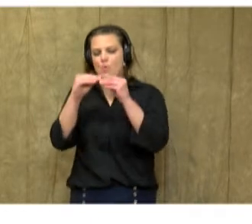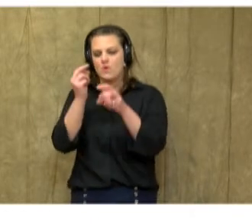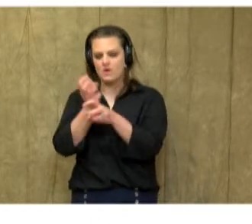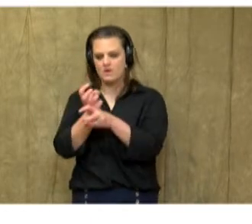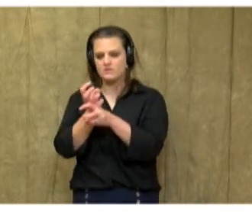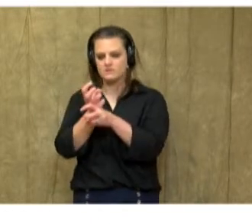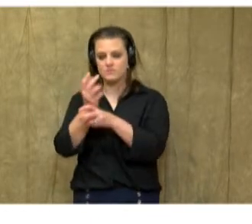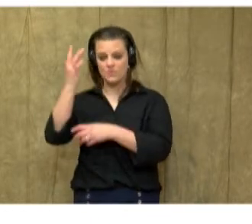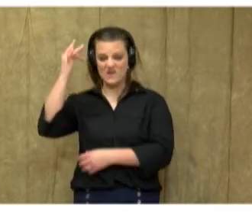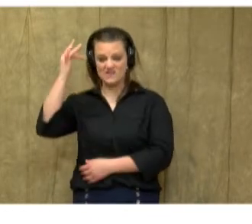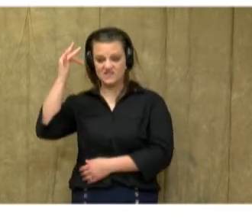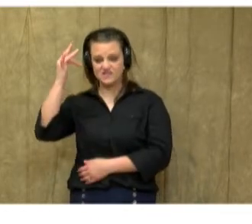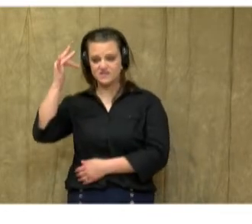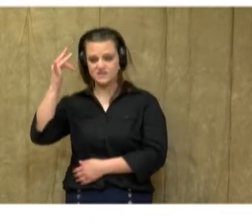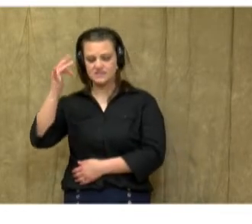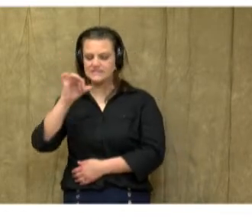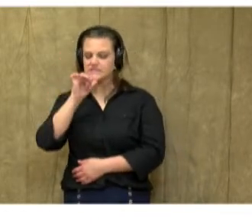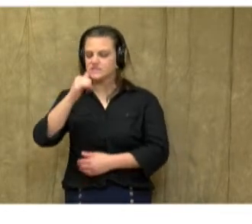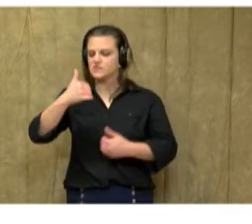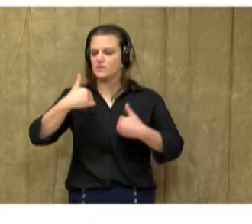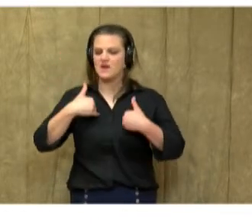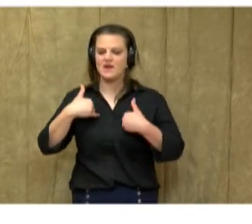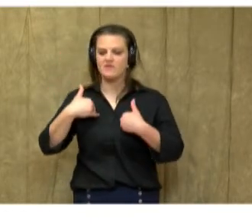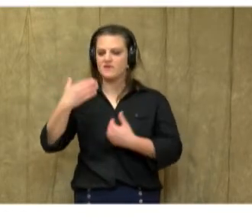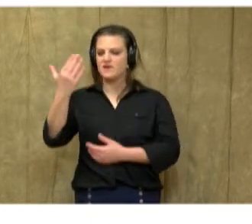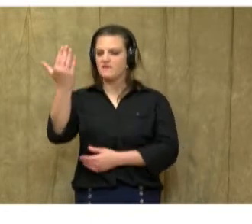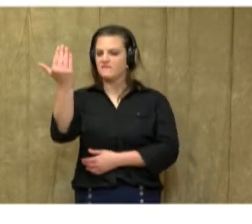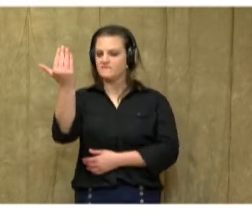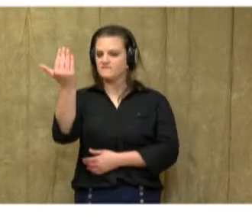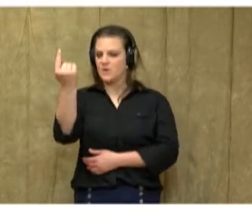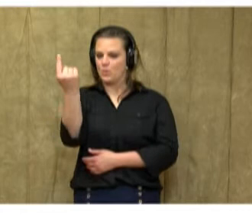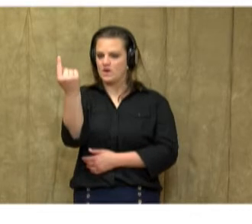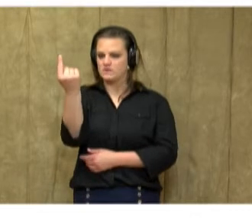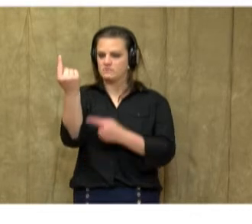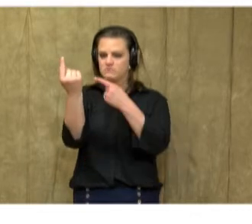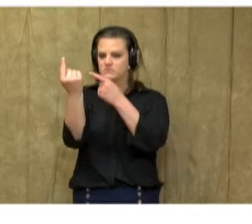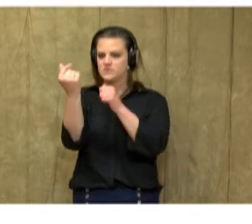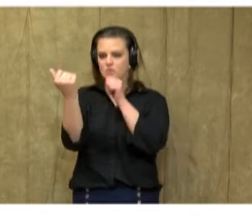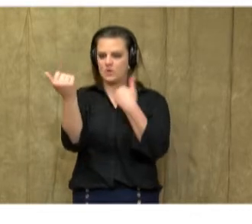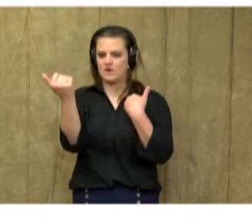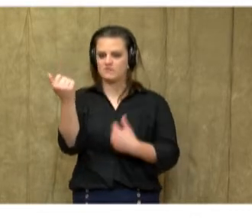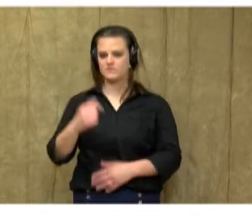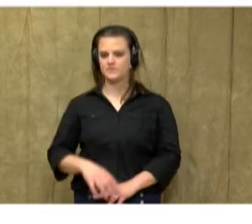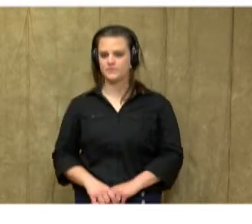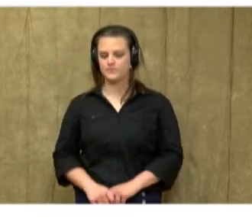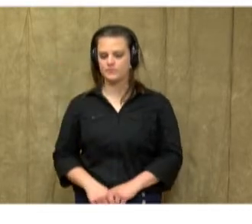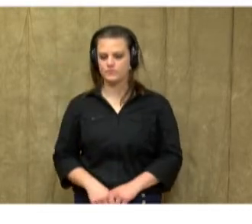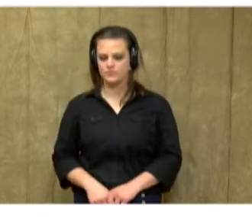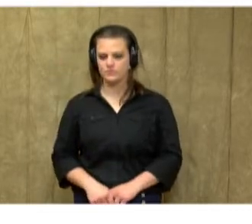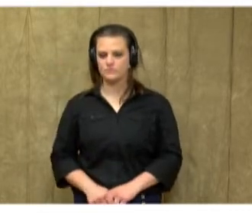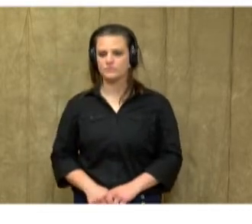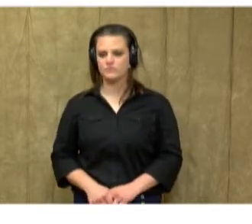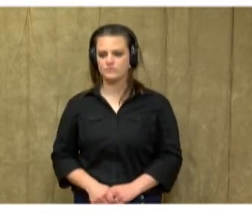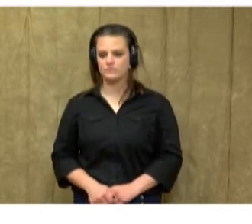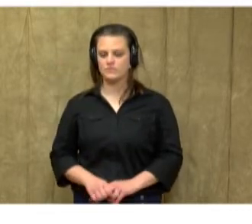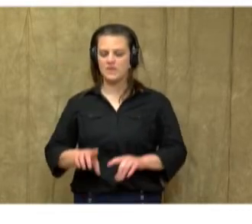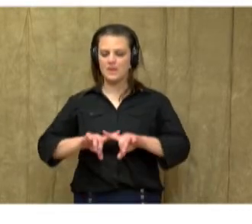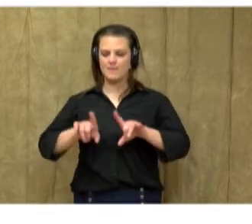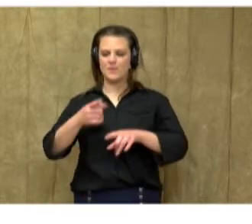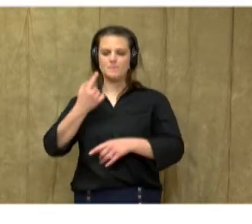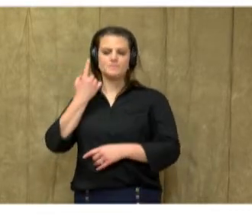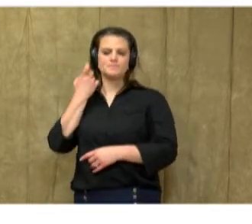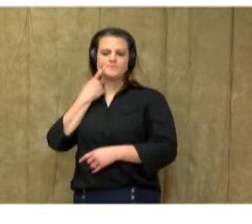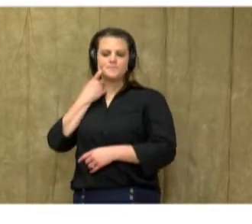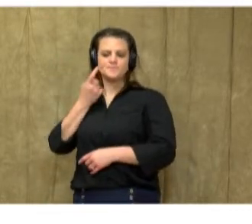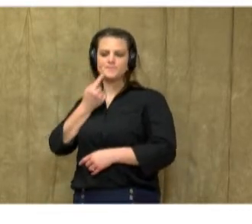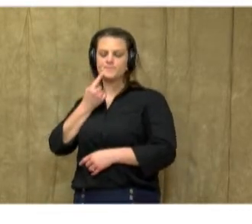harder because you don't have a 1 as the numerator. But take a look. Think about what I said.